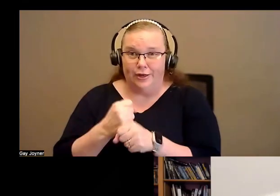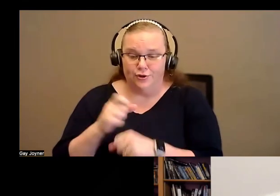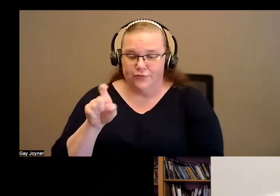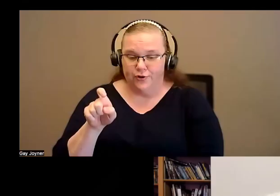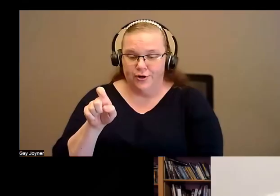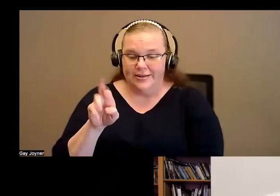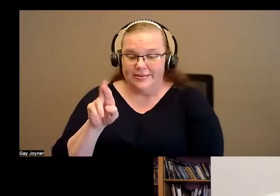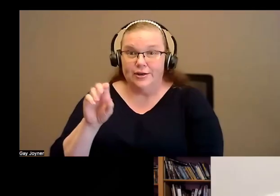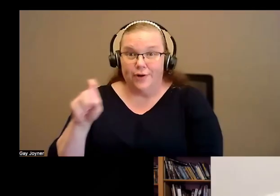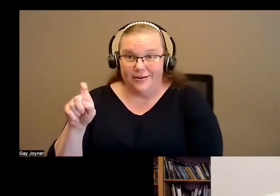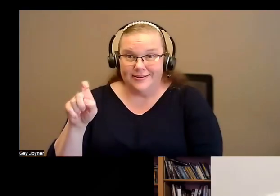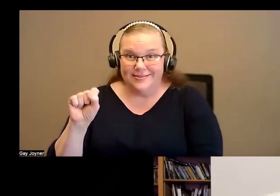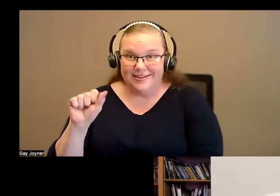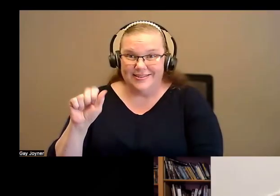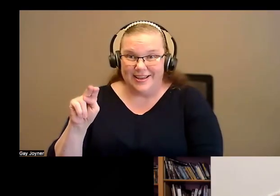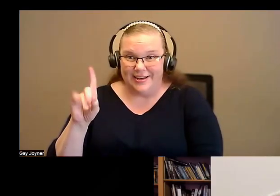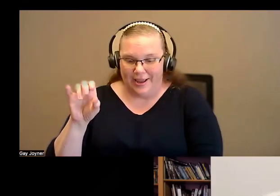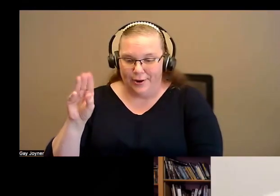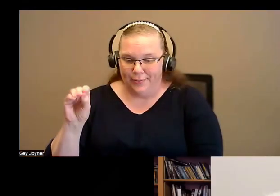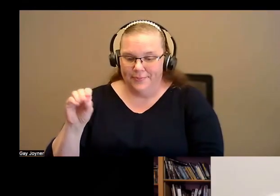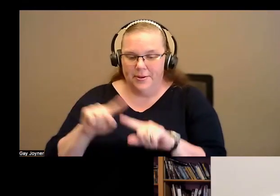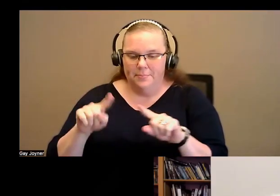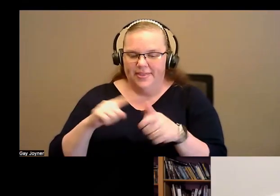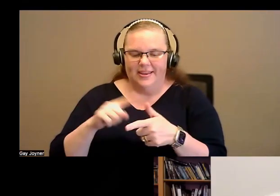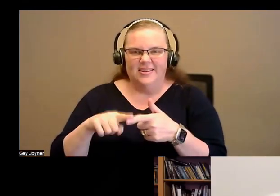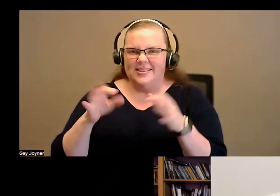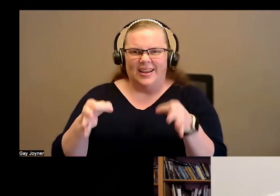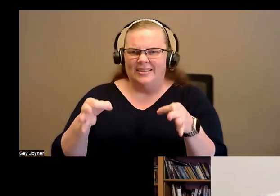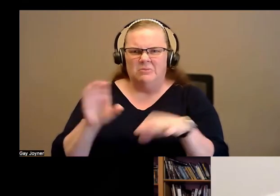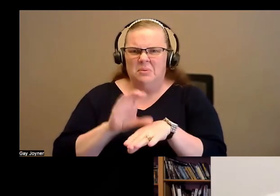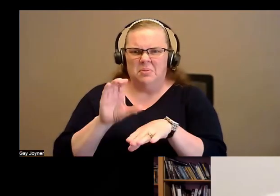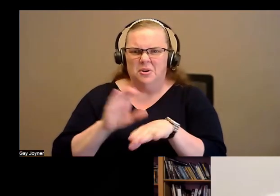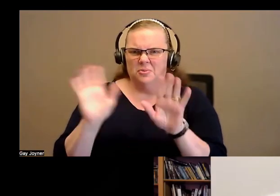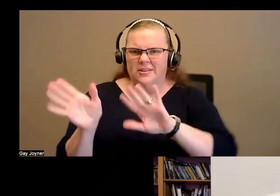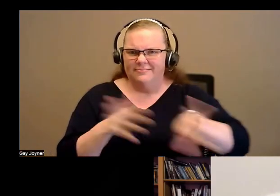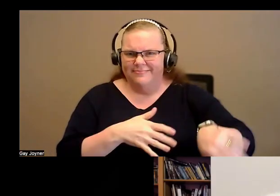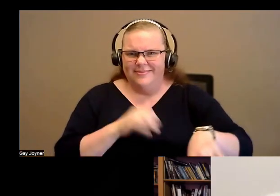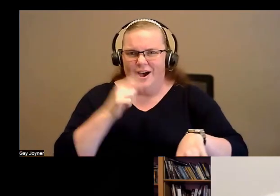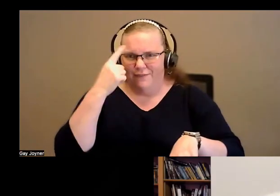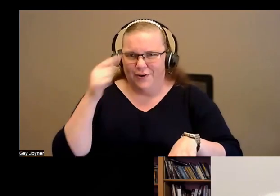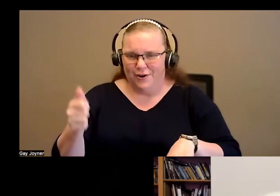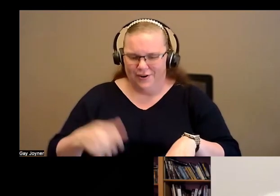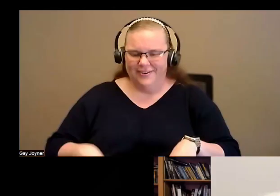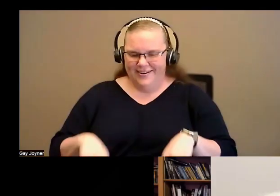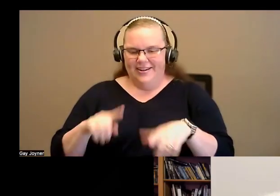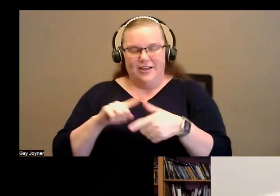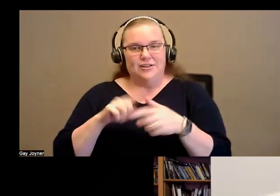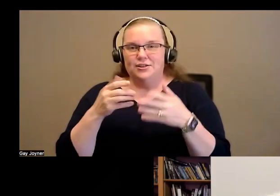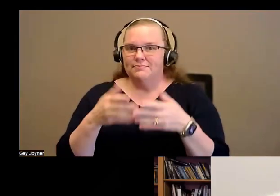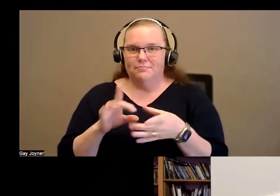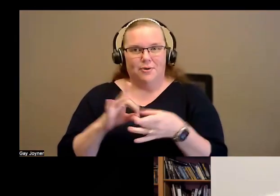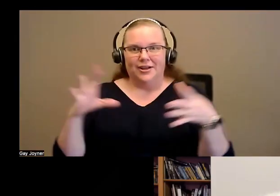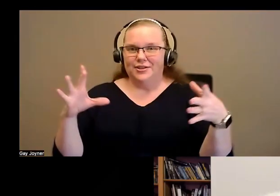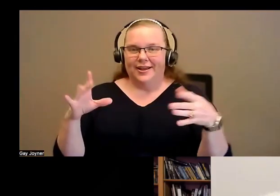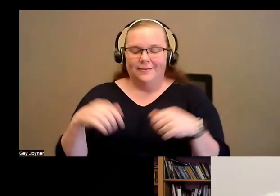20 years for Xerox in San Diego, but then decided computer was not for her. And No. she